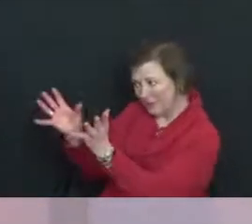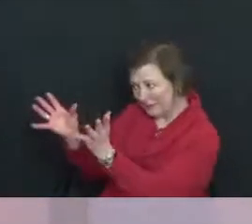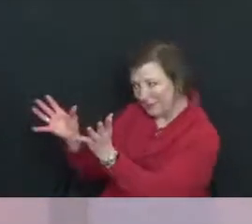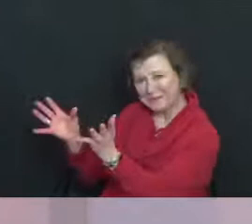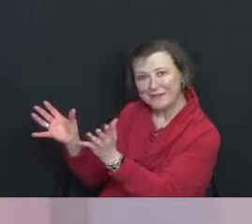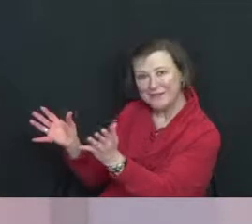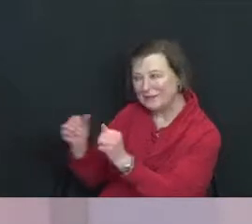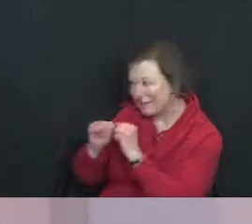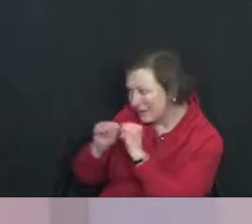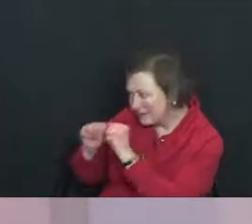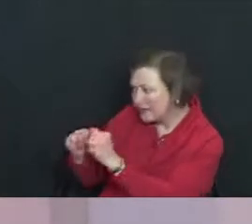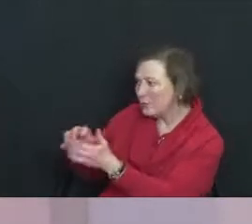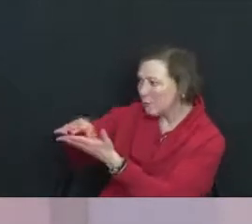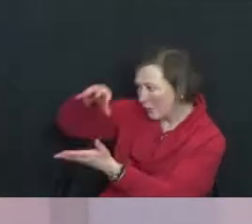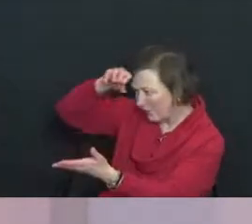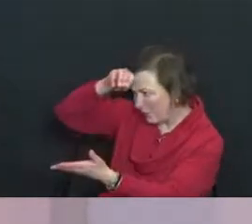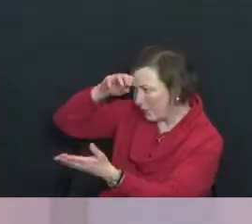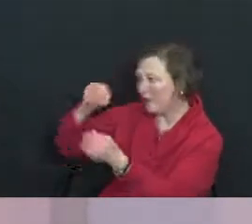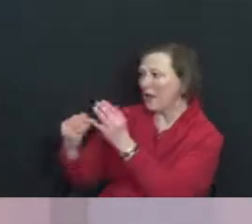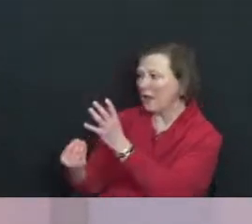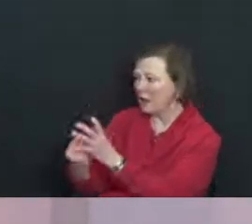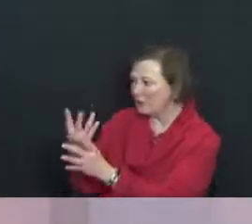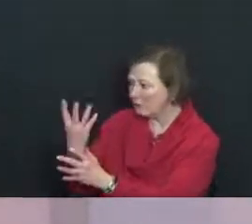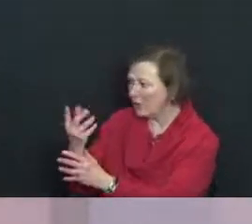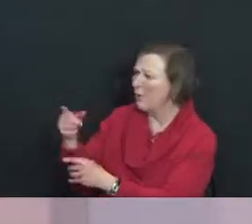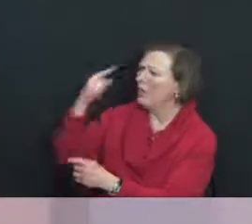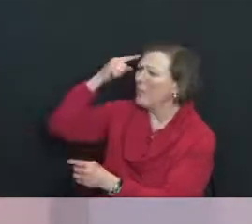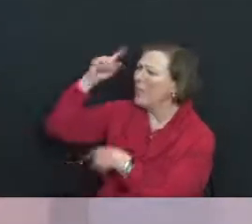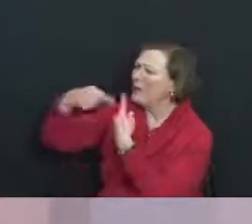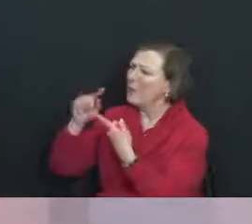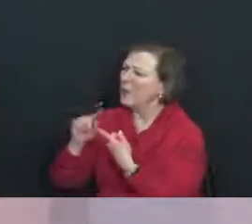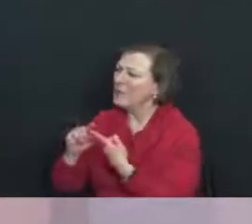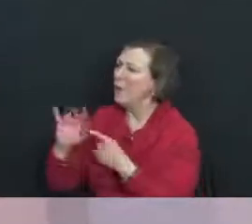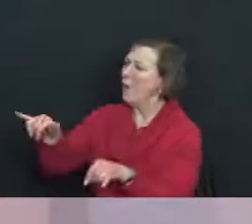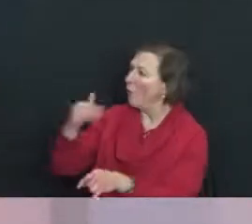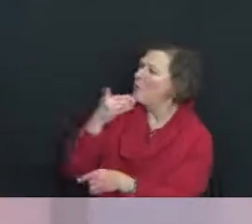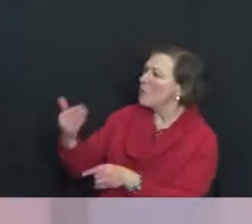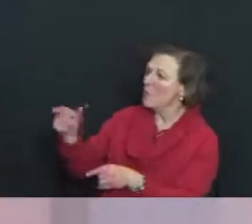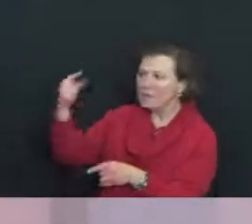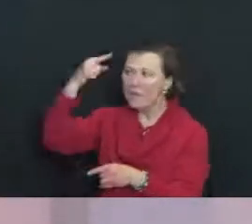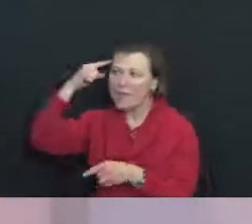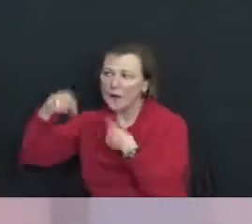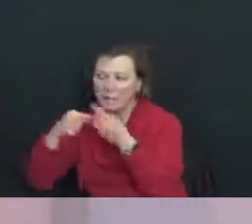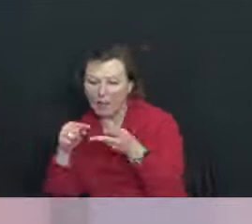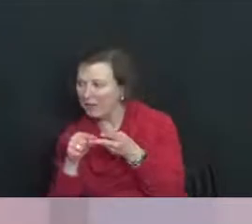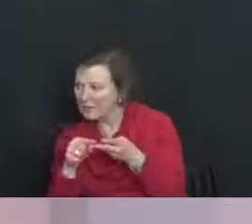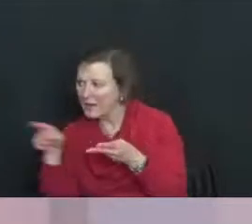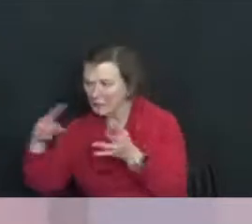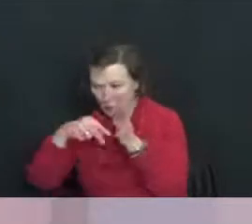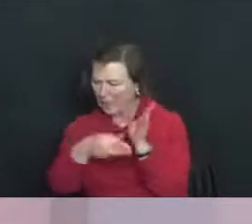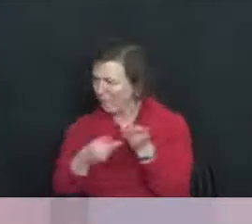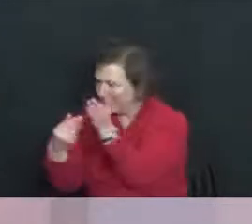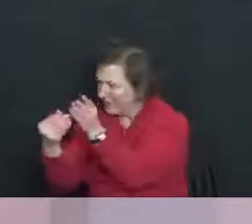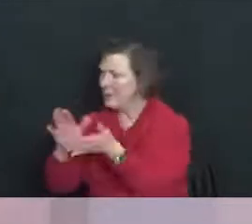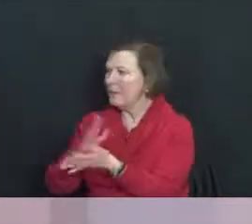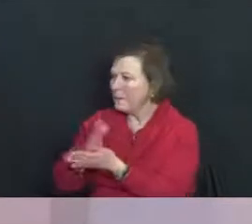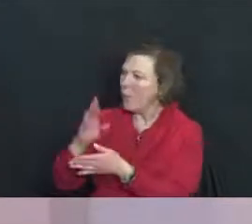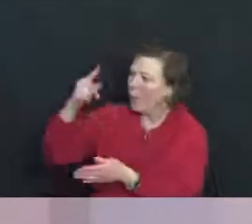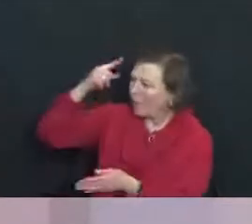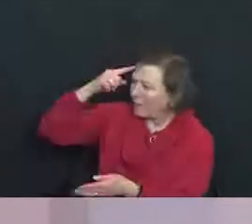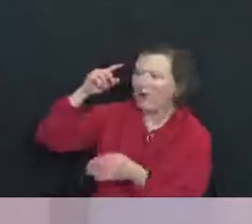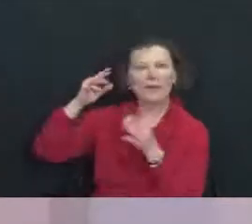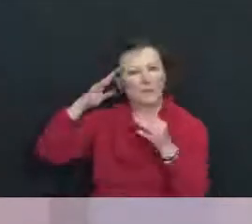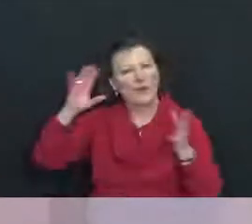continue learning and growing. Have you considered this? Oh, that's good. Have you read this book or thought about this or